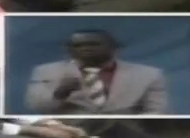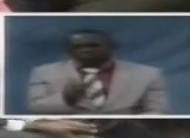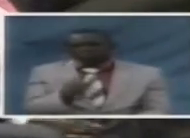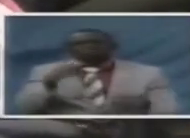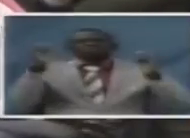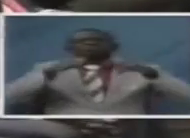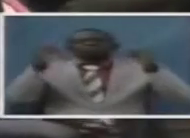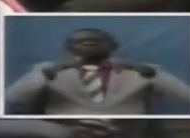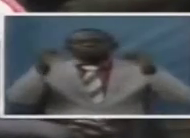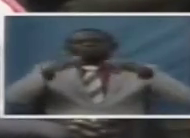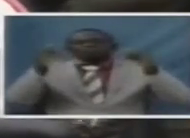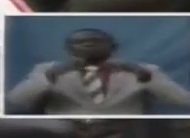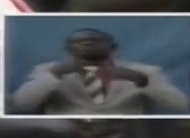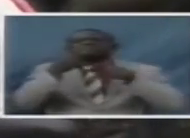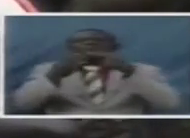projects.